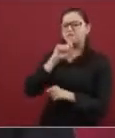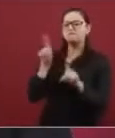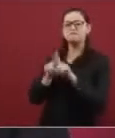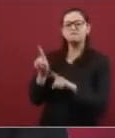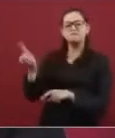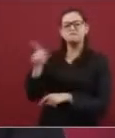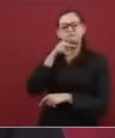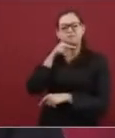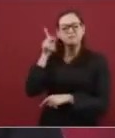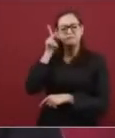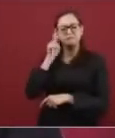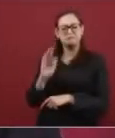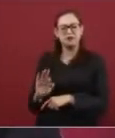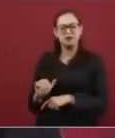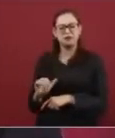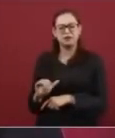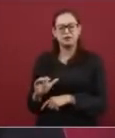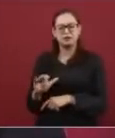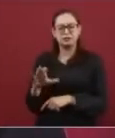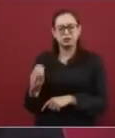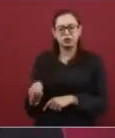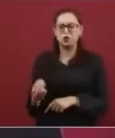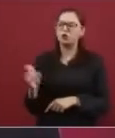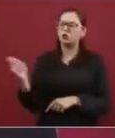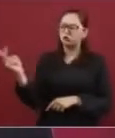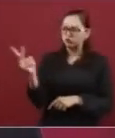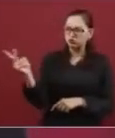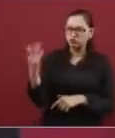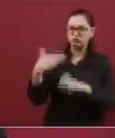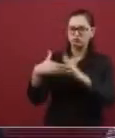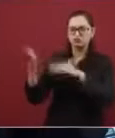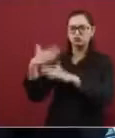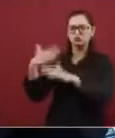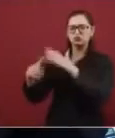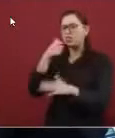So he mailed the letter to both of them.